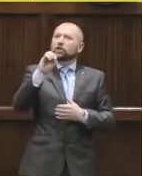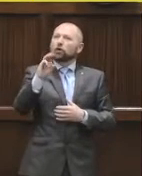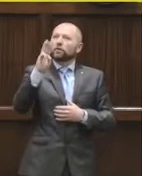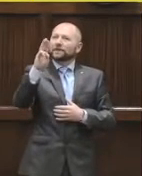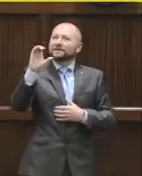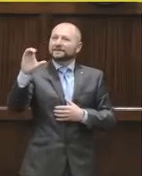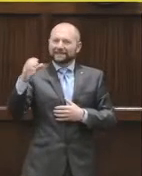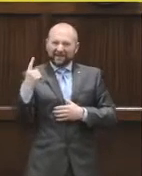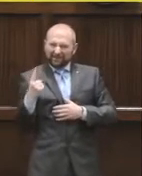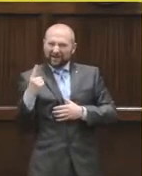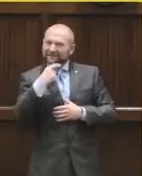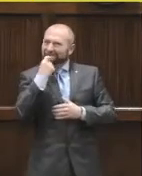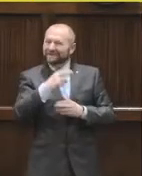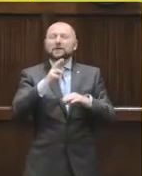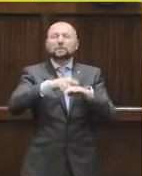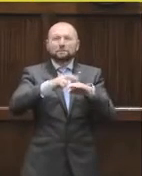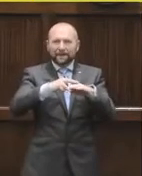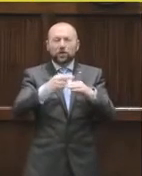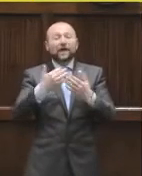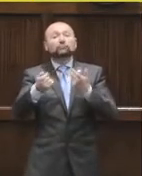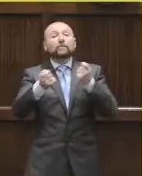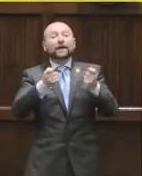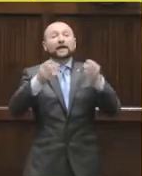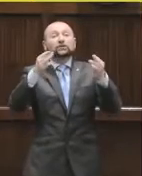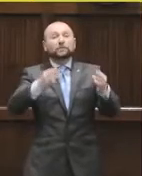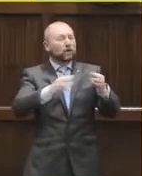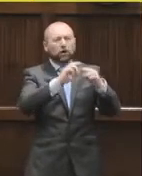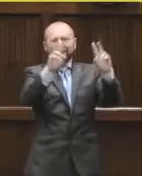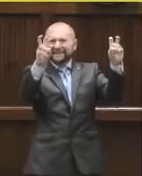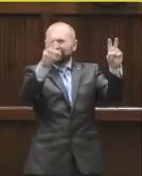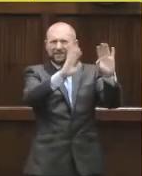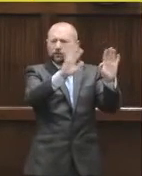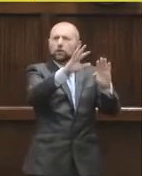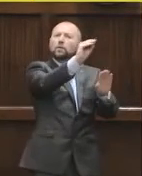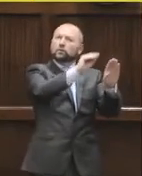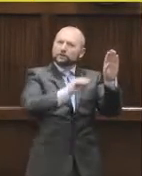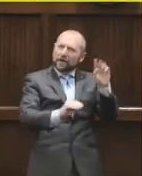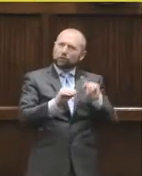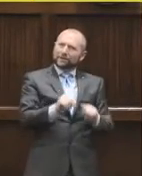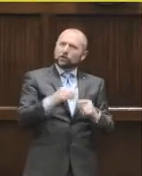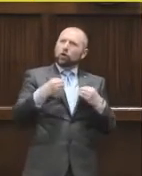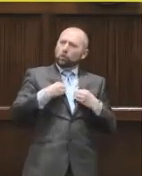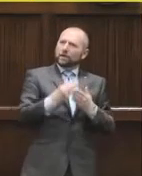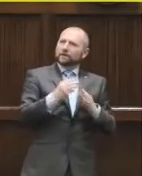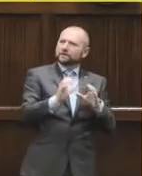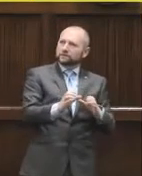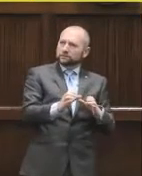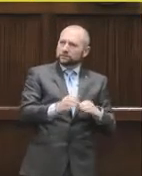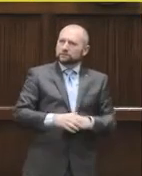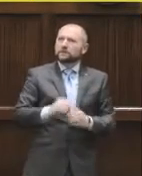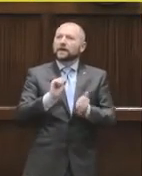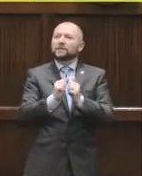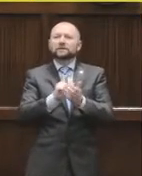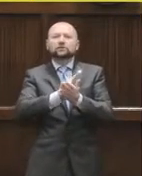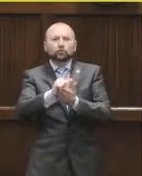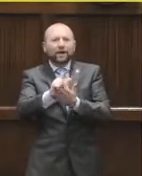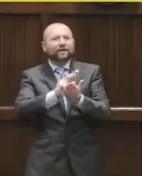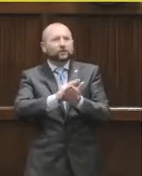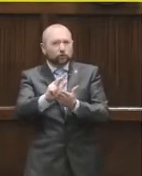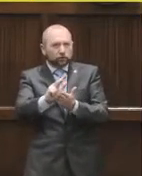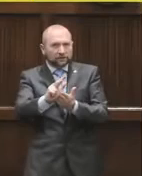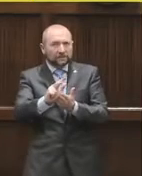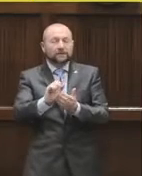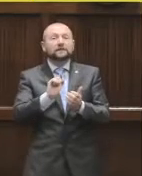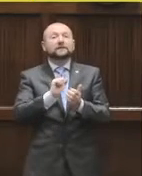creation of a regulation making power rather than have it in a definition section. Amendments 12 and 13. Amendment